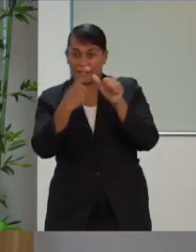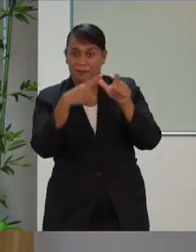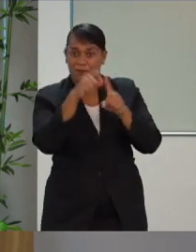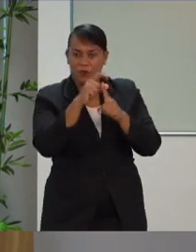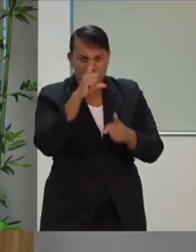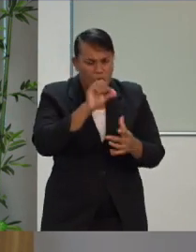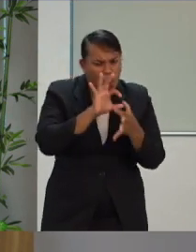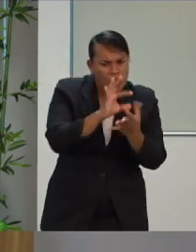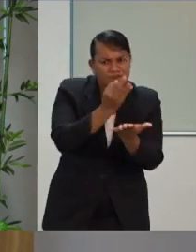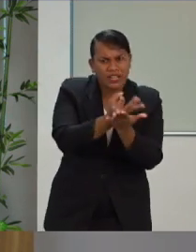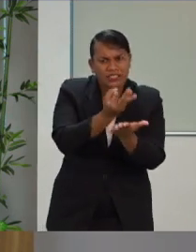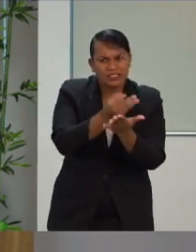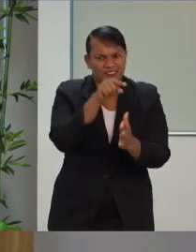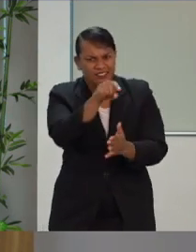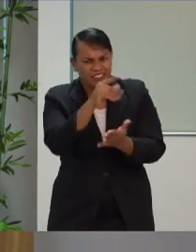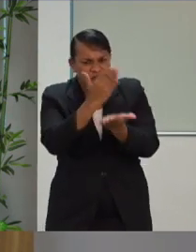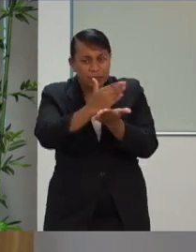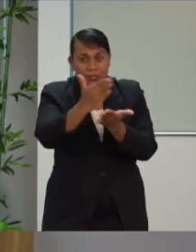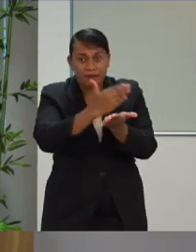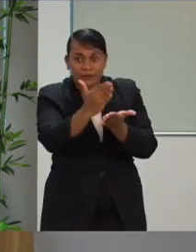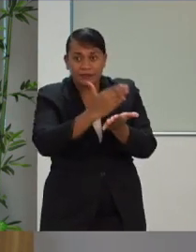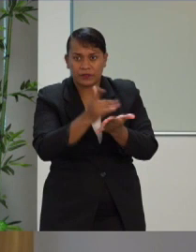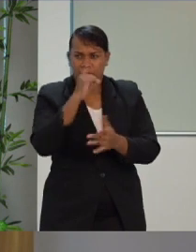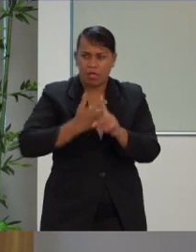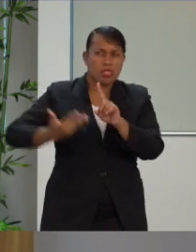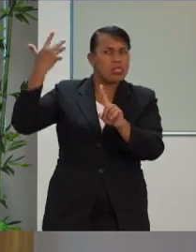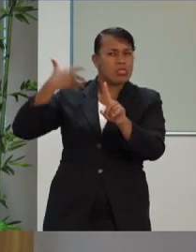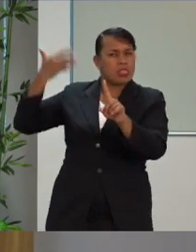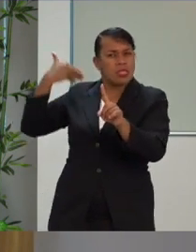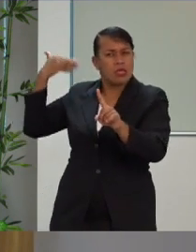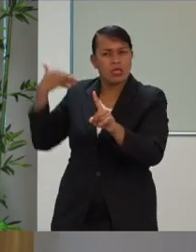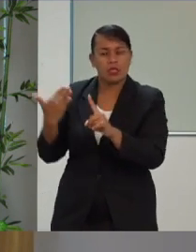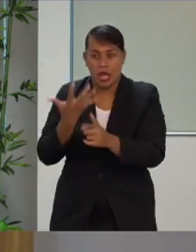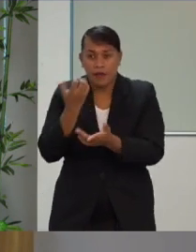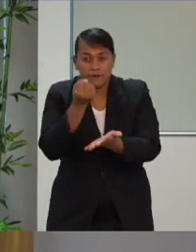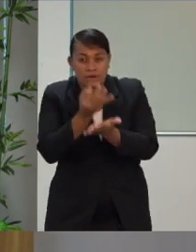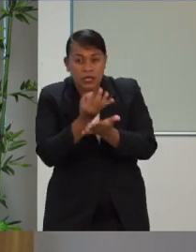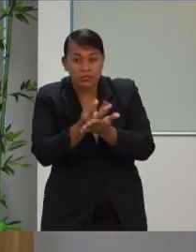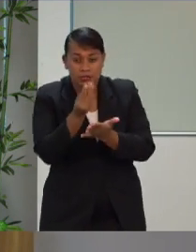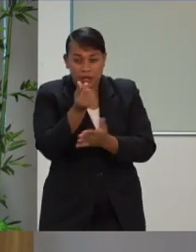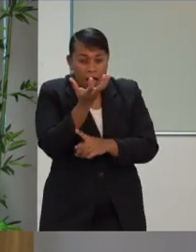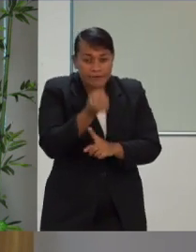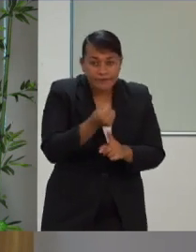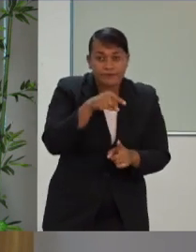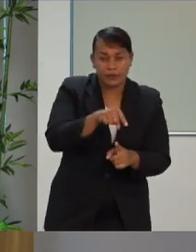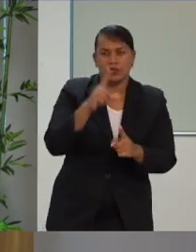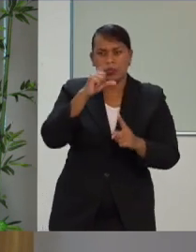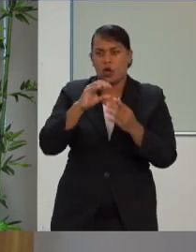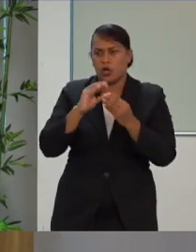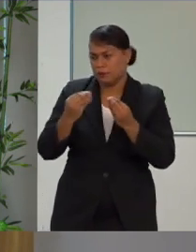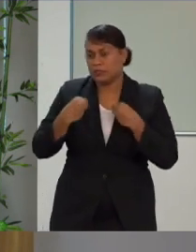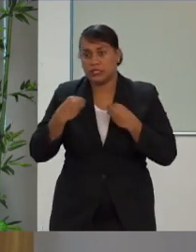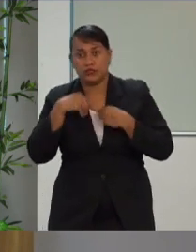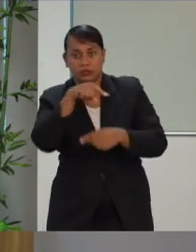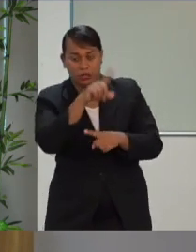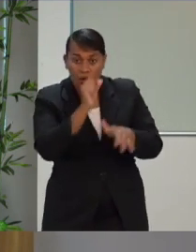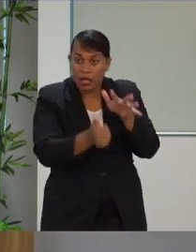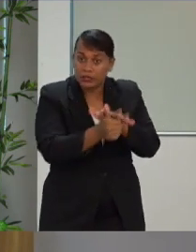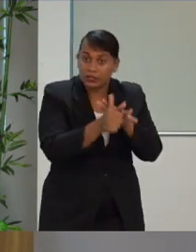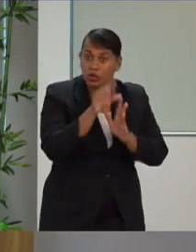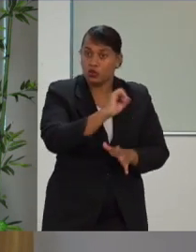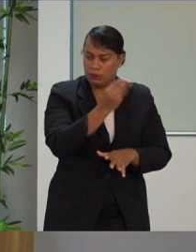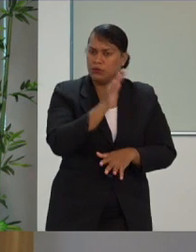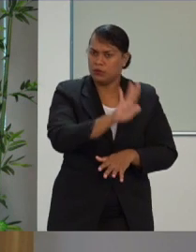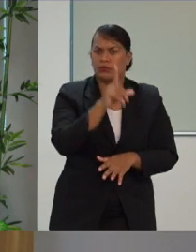would have been FNPF members quite some time back, but now have their own businesses, want to access those funds, will be able to